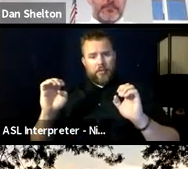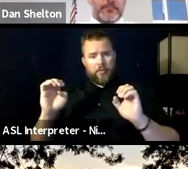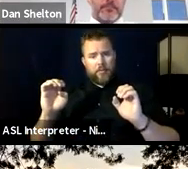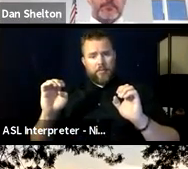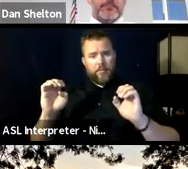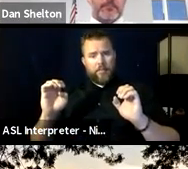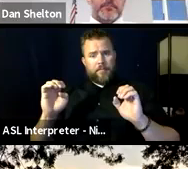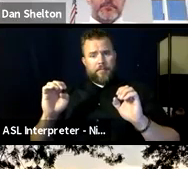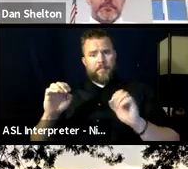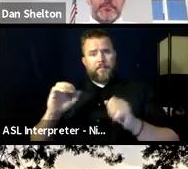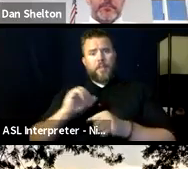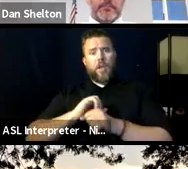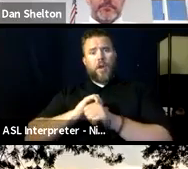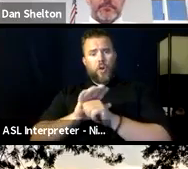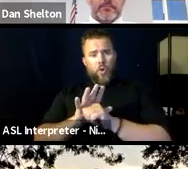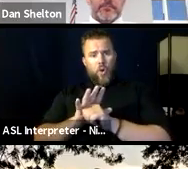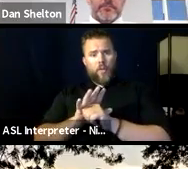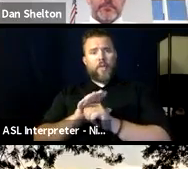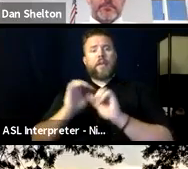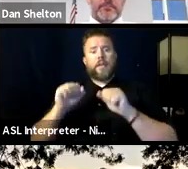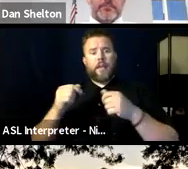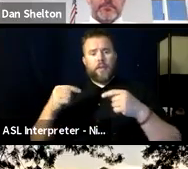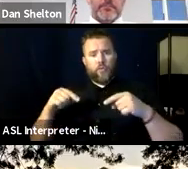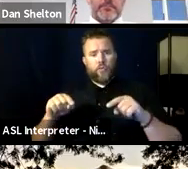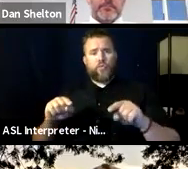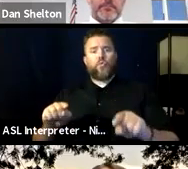then public meetings can be held virtually.